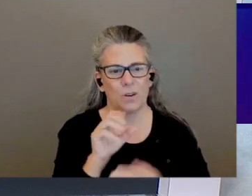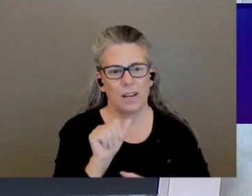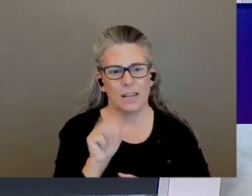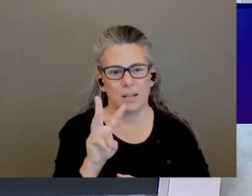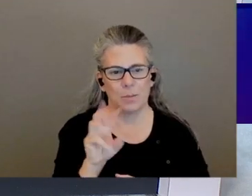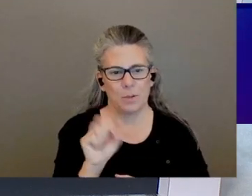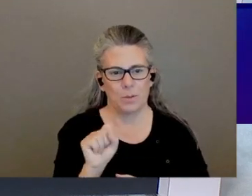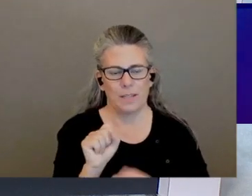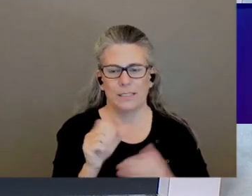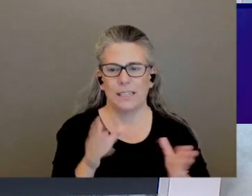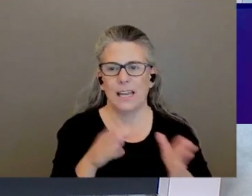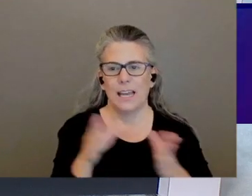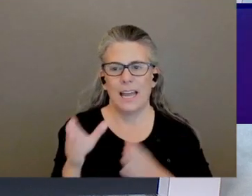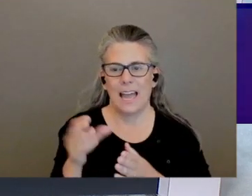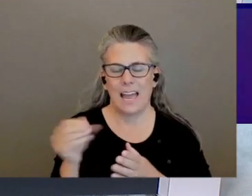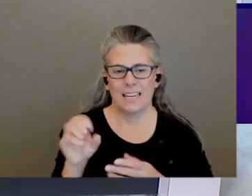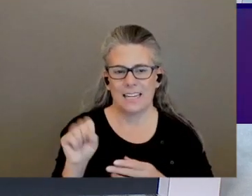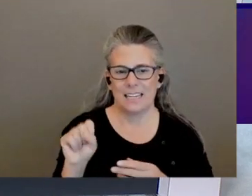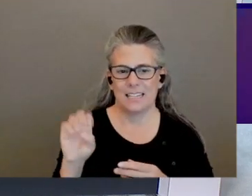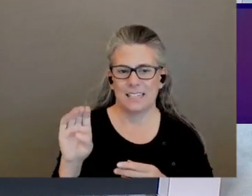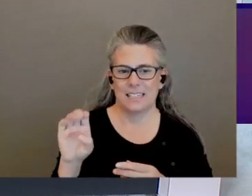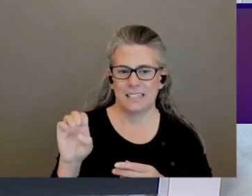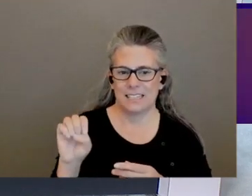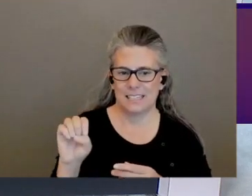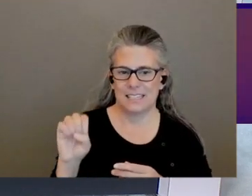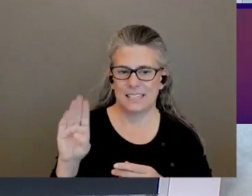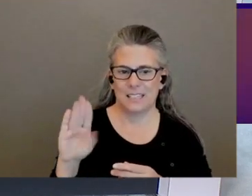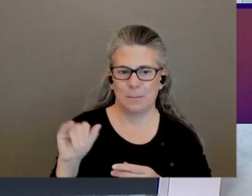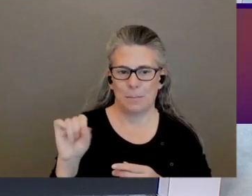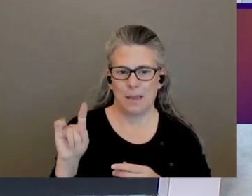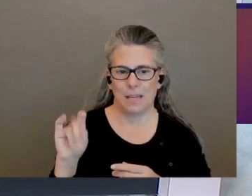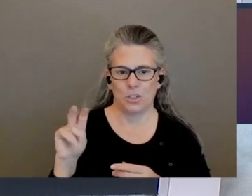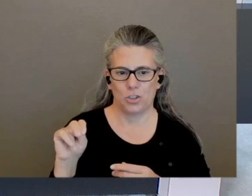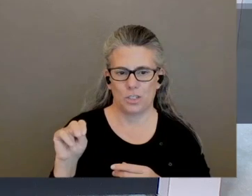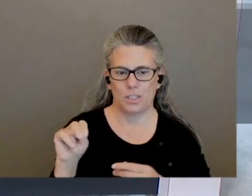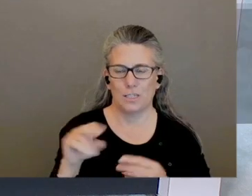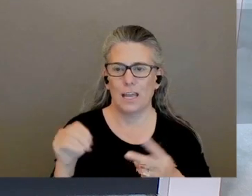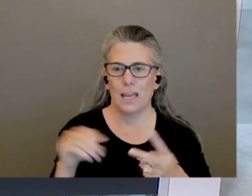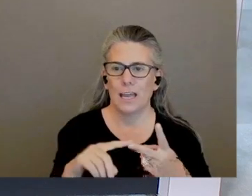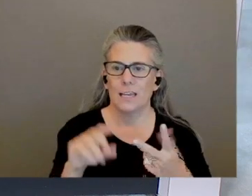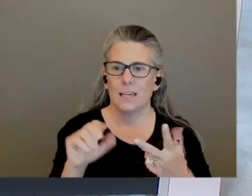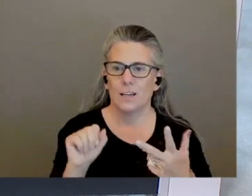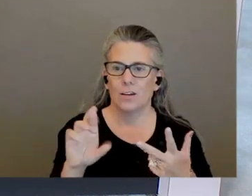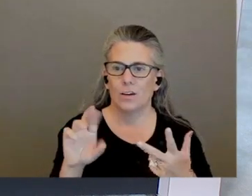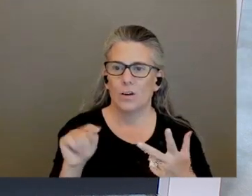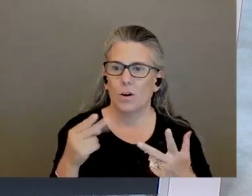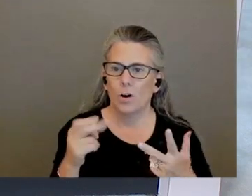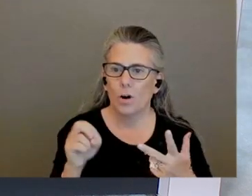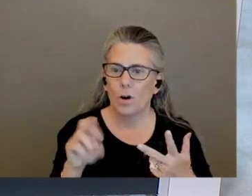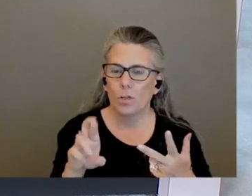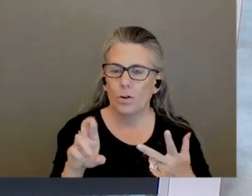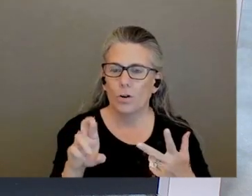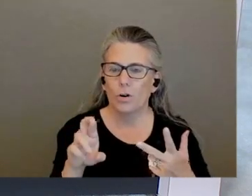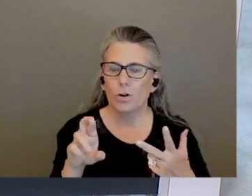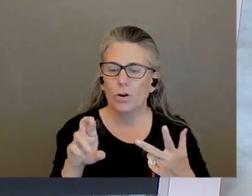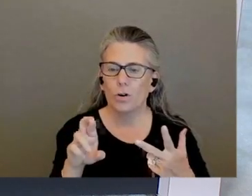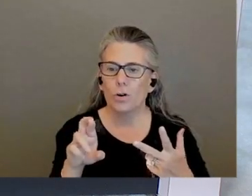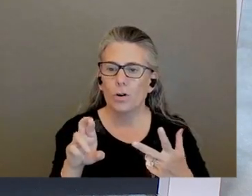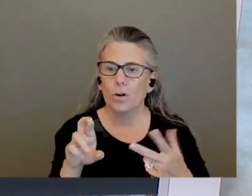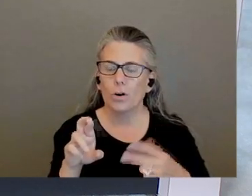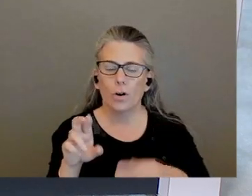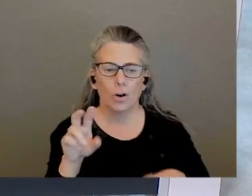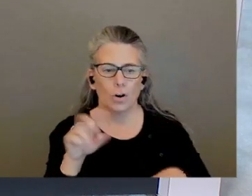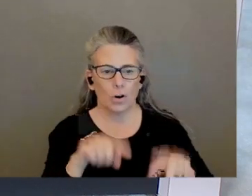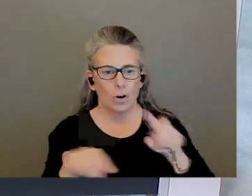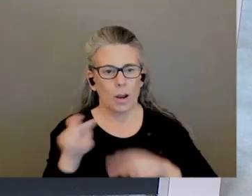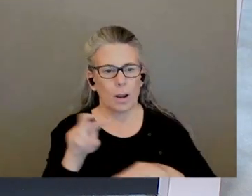AWS as well. And then our guest. I'm Arthur Petit-Pierre. I'm a specialist SA looking after the Graviton-based